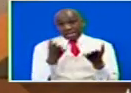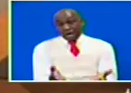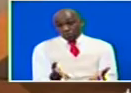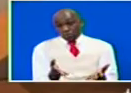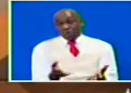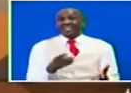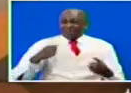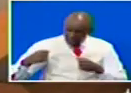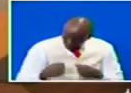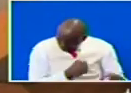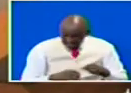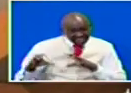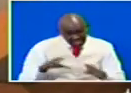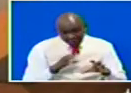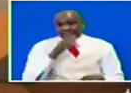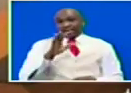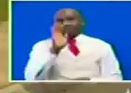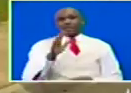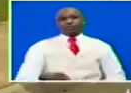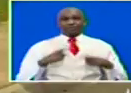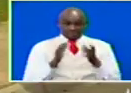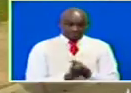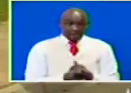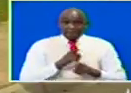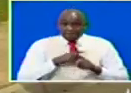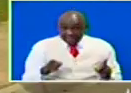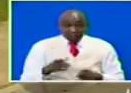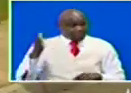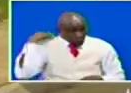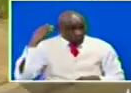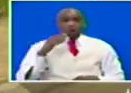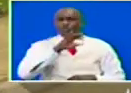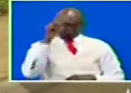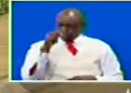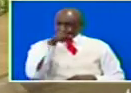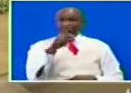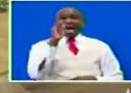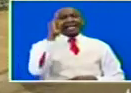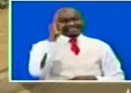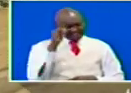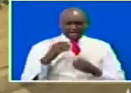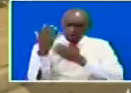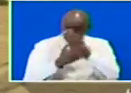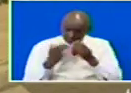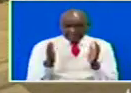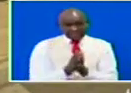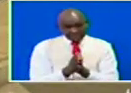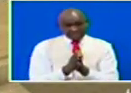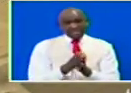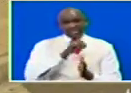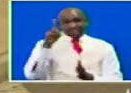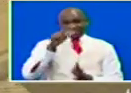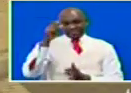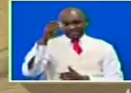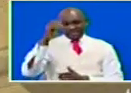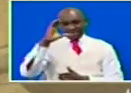still struggling to keep their son alive. Back then, John, who was an IT student at ZTEC University,